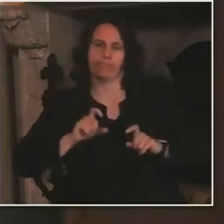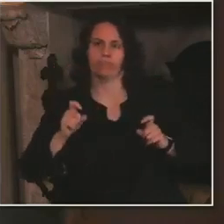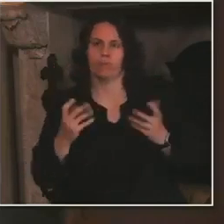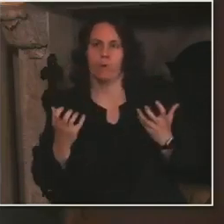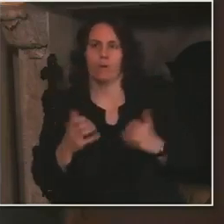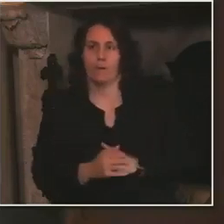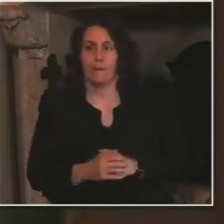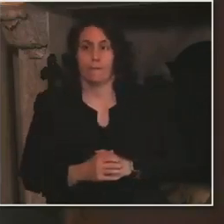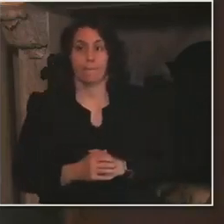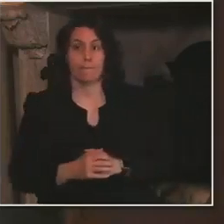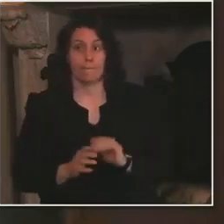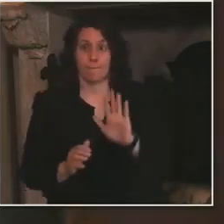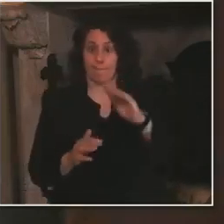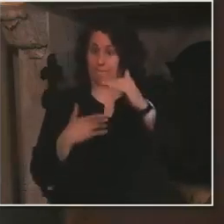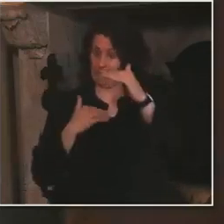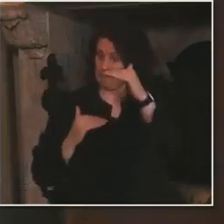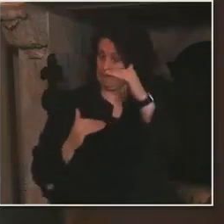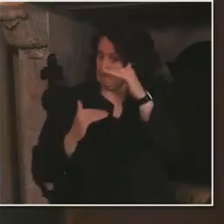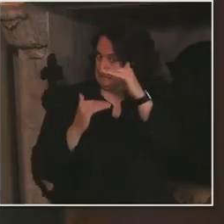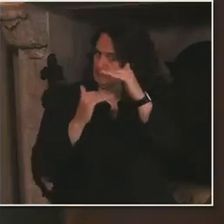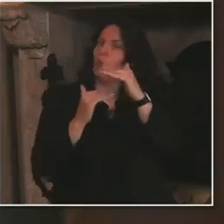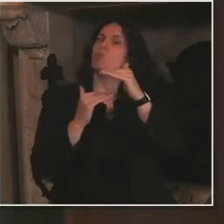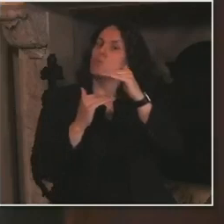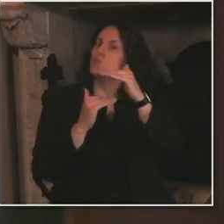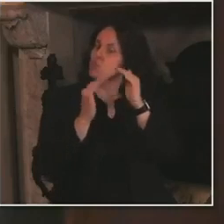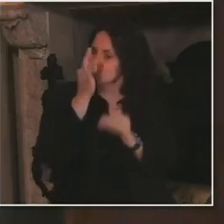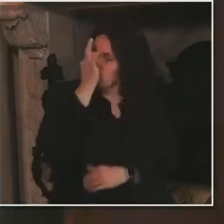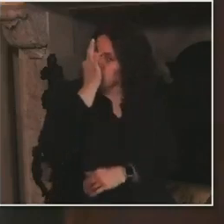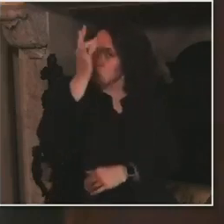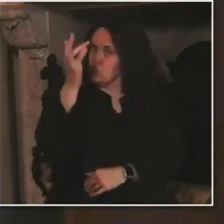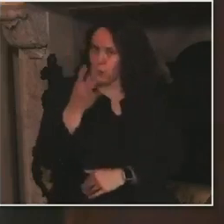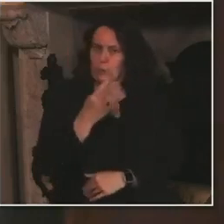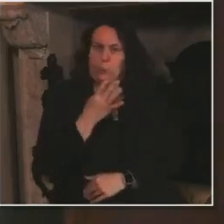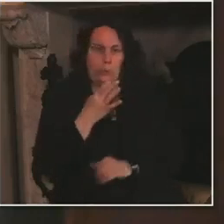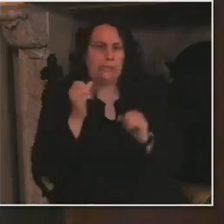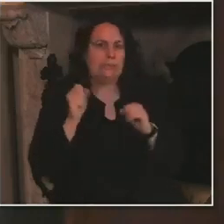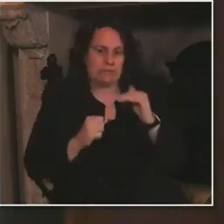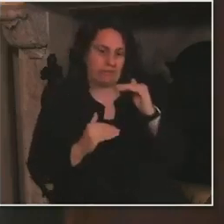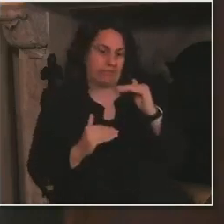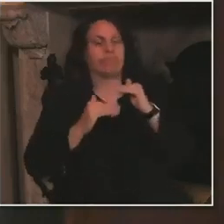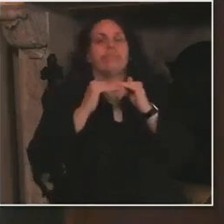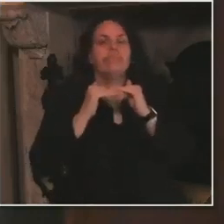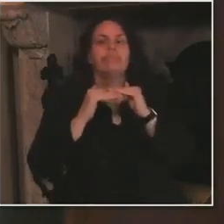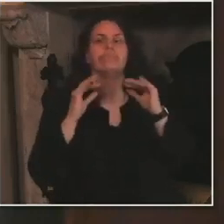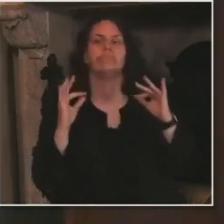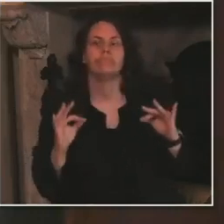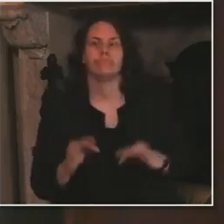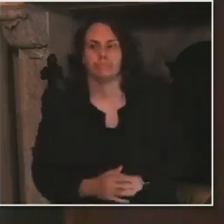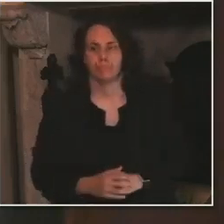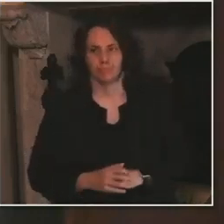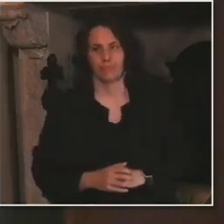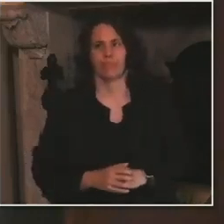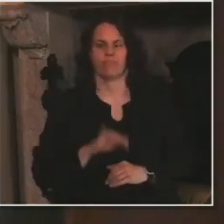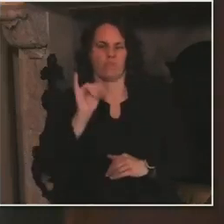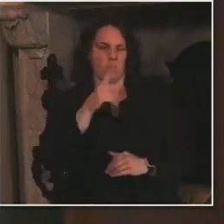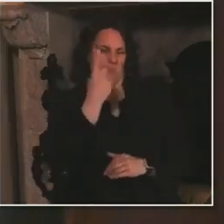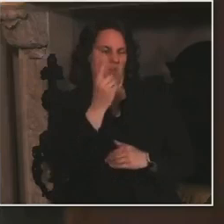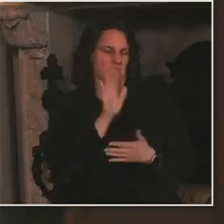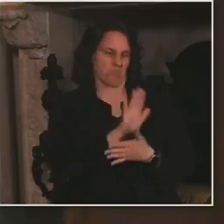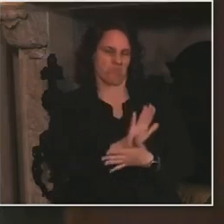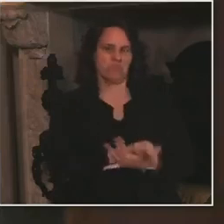goal. I think the second piece of that is utilizing the capacity we have and expanding the number of people who are